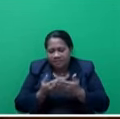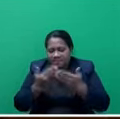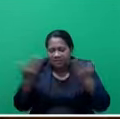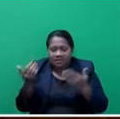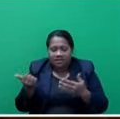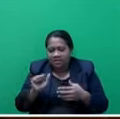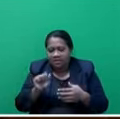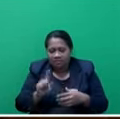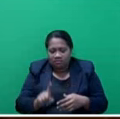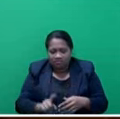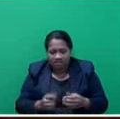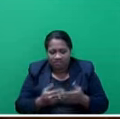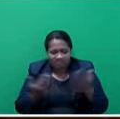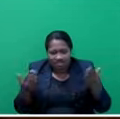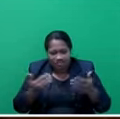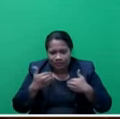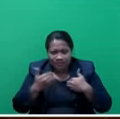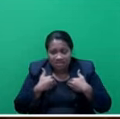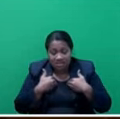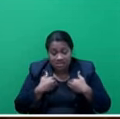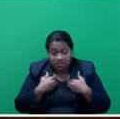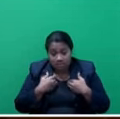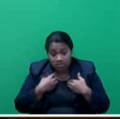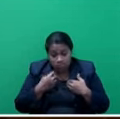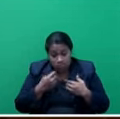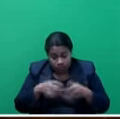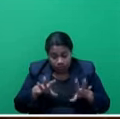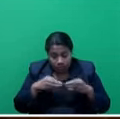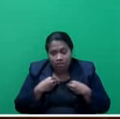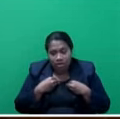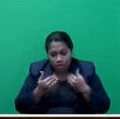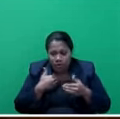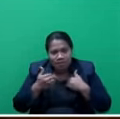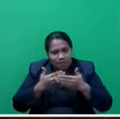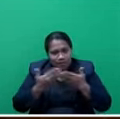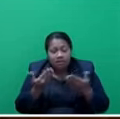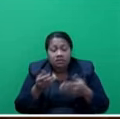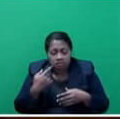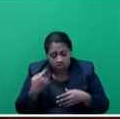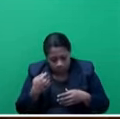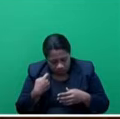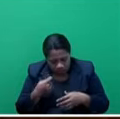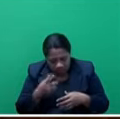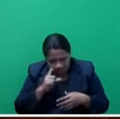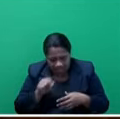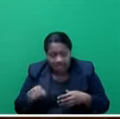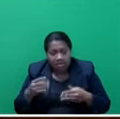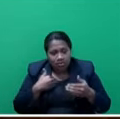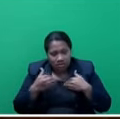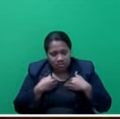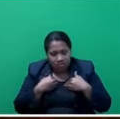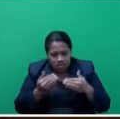individual. The sooner we will accept that, the sooner the institution can move forward on the path towards good